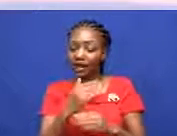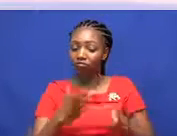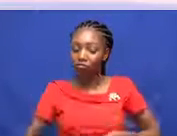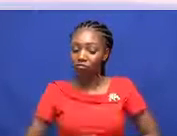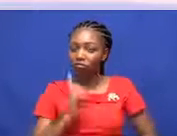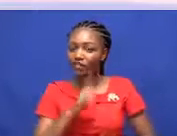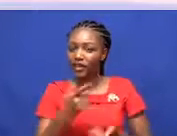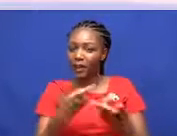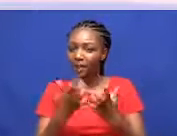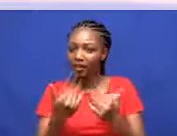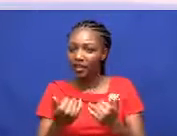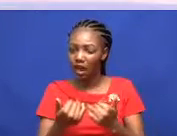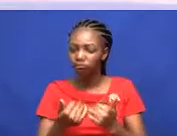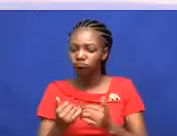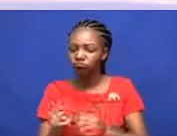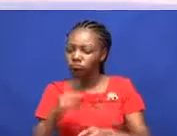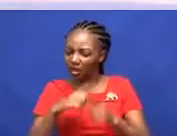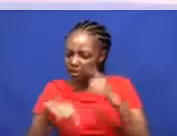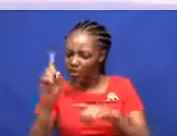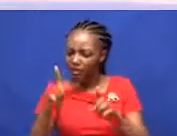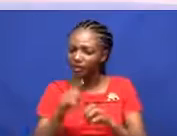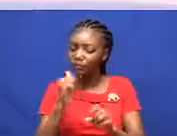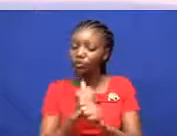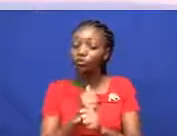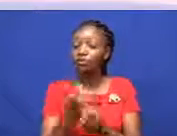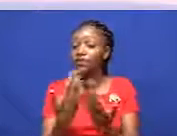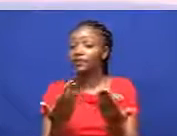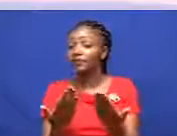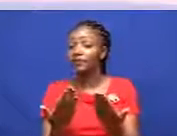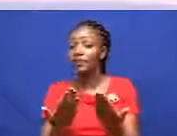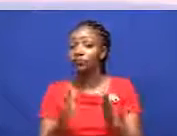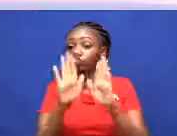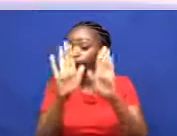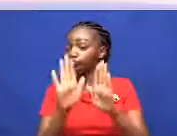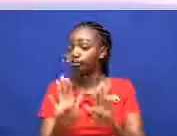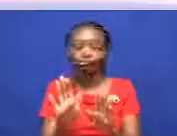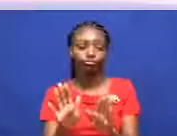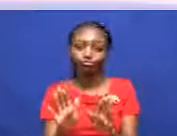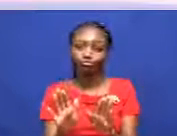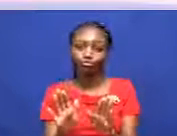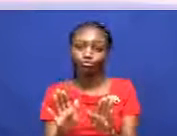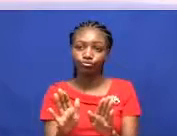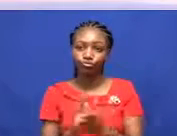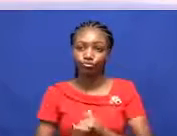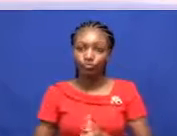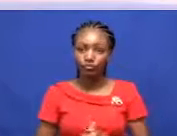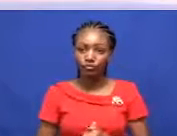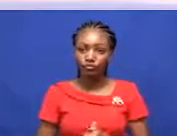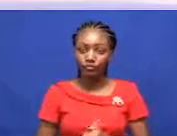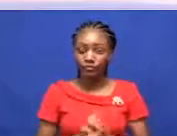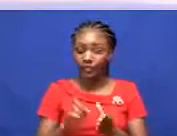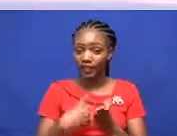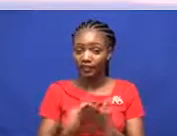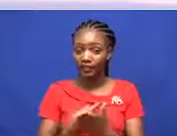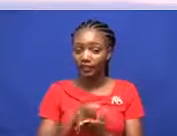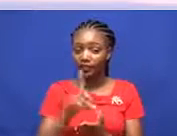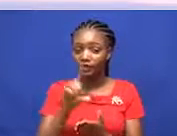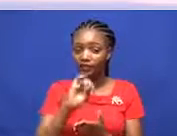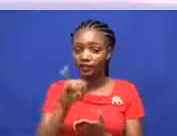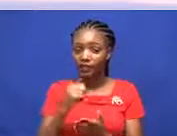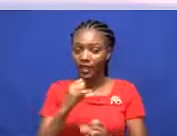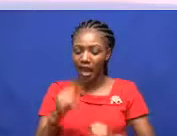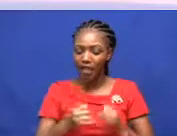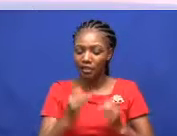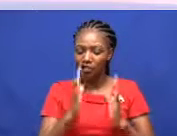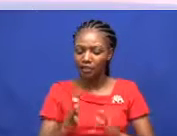able to overcome that and to do something that you wouldn't expect people with cerebral palsy to do. He's a DJ, a very good